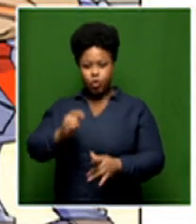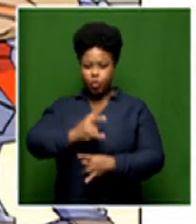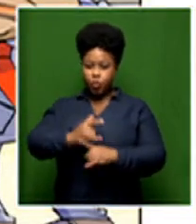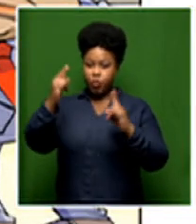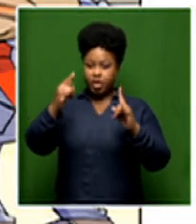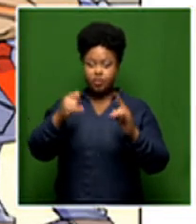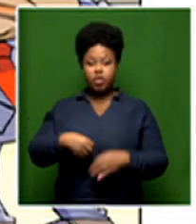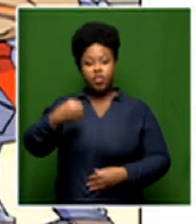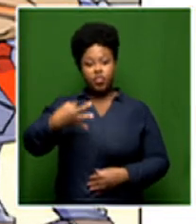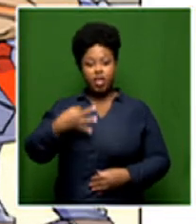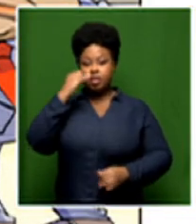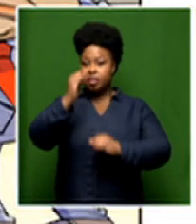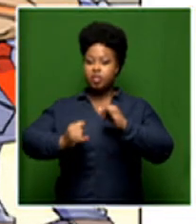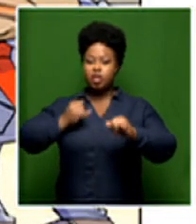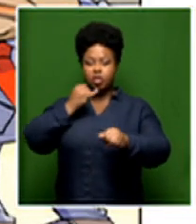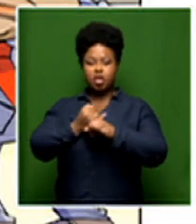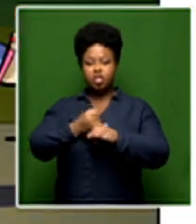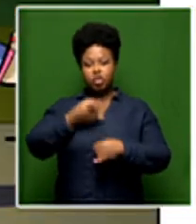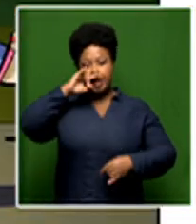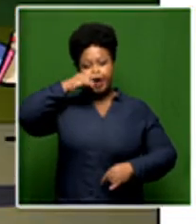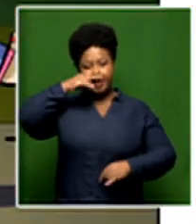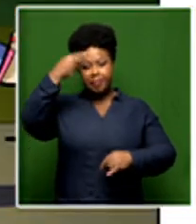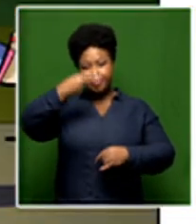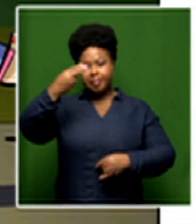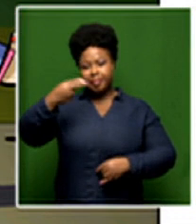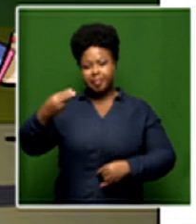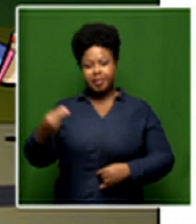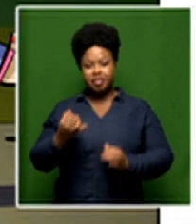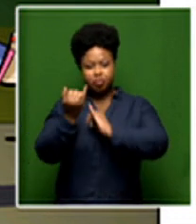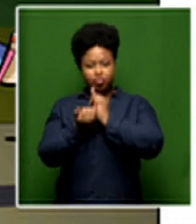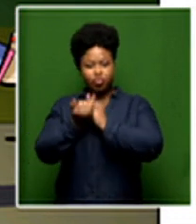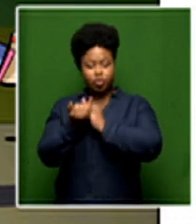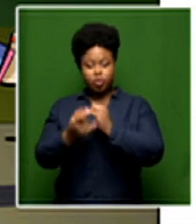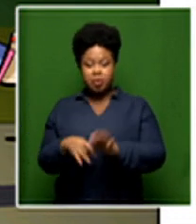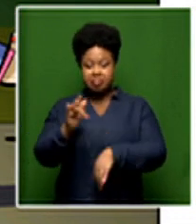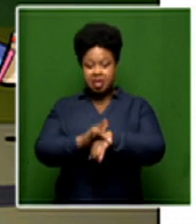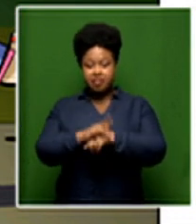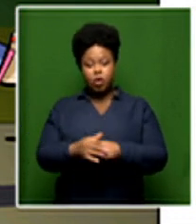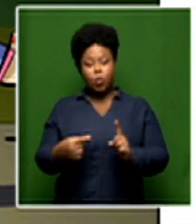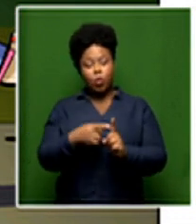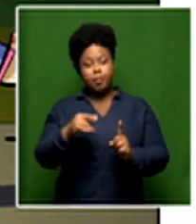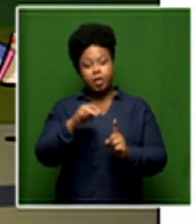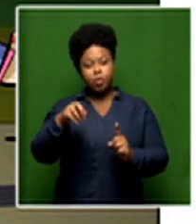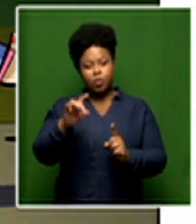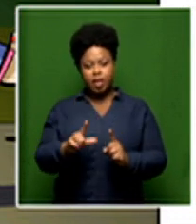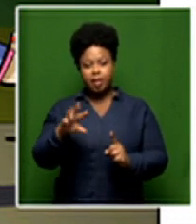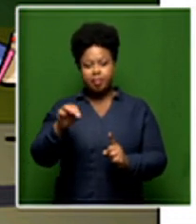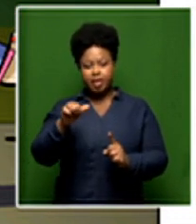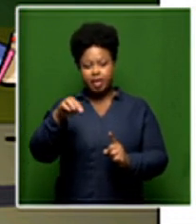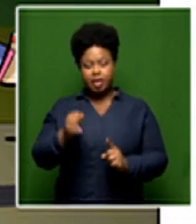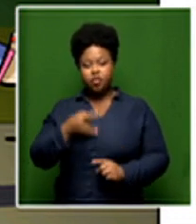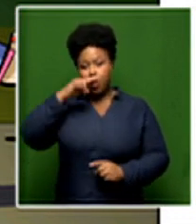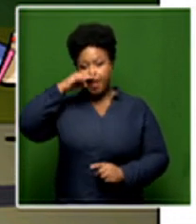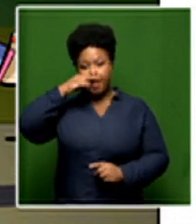award at the 3rd International Cartoon Contest. Now, the artistic and satirical work of Bethuel Mangena, who is